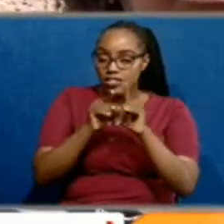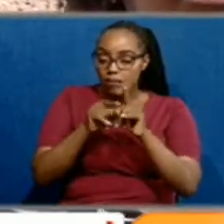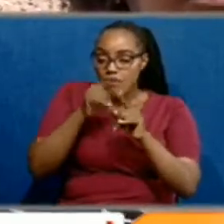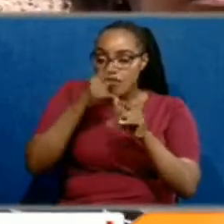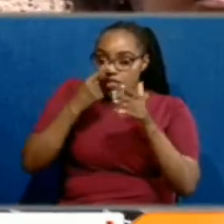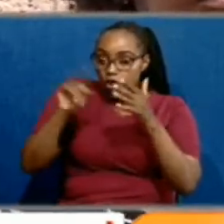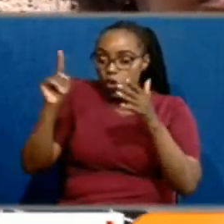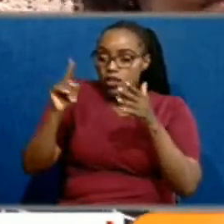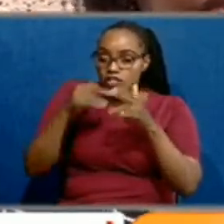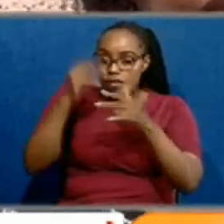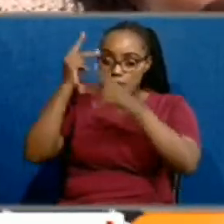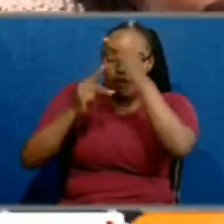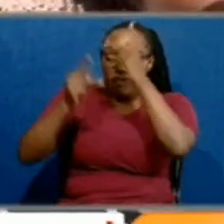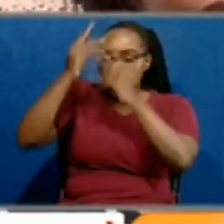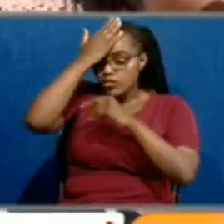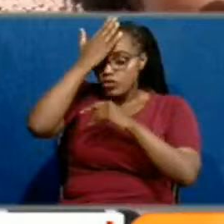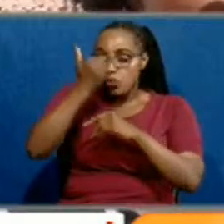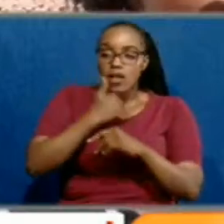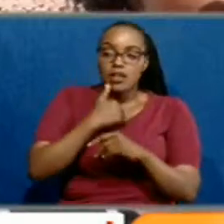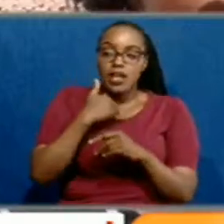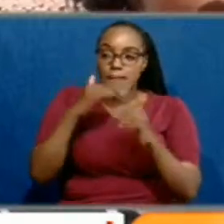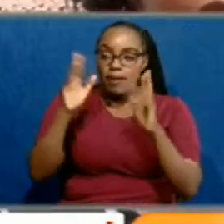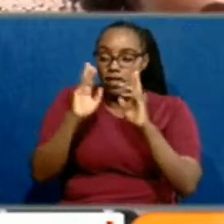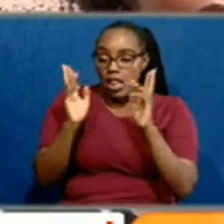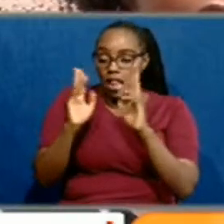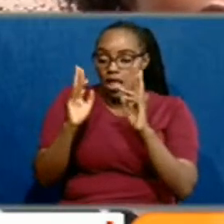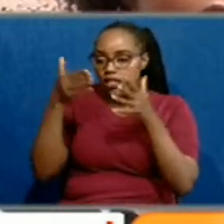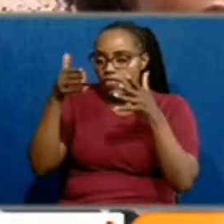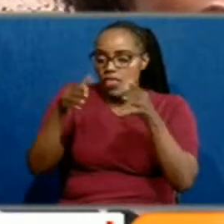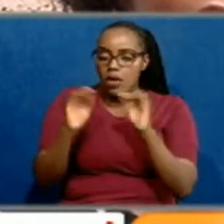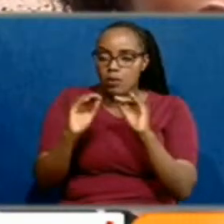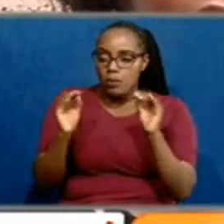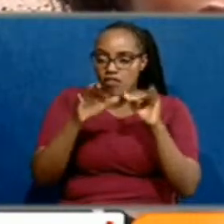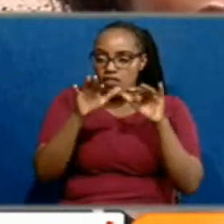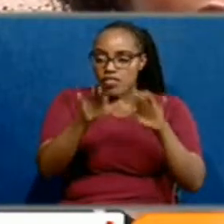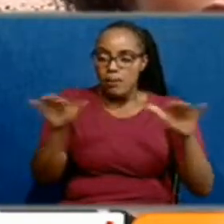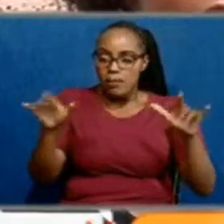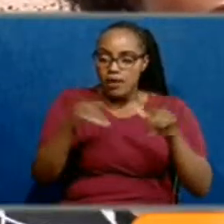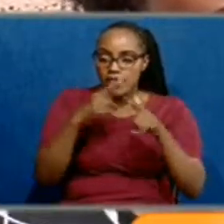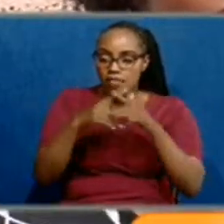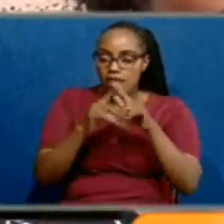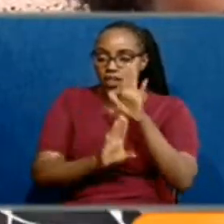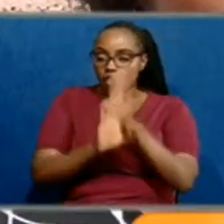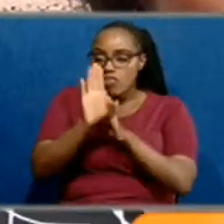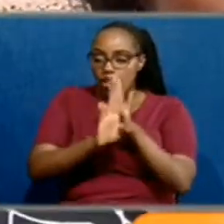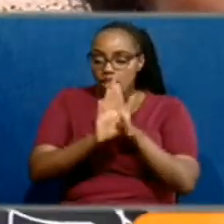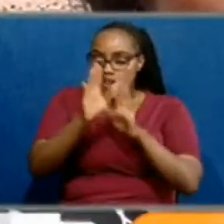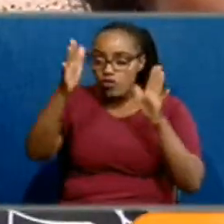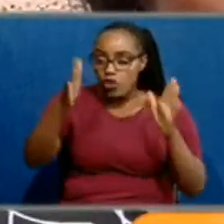engineers so that they will be rendered available in the market and in developers and